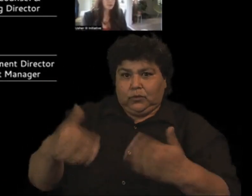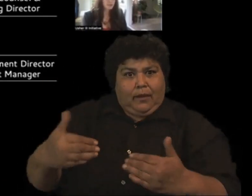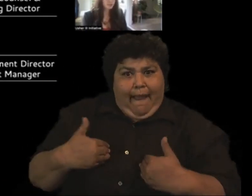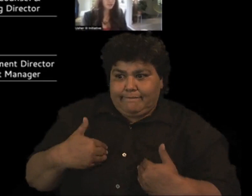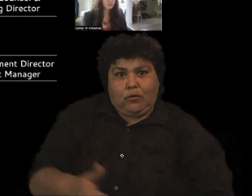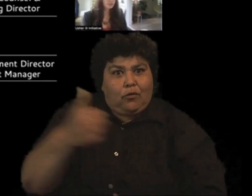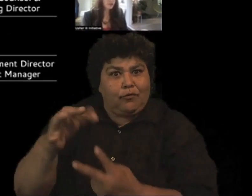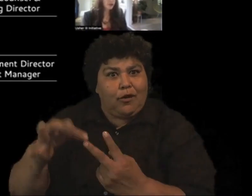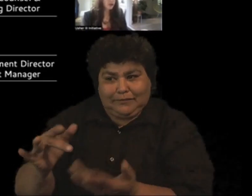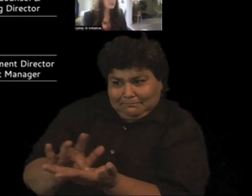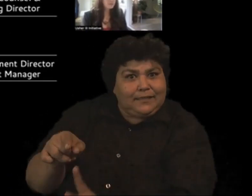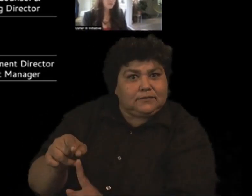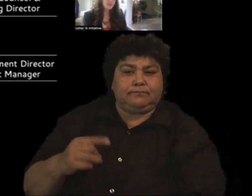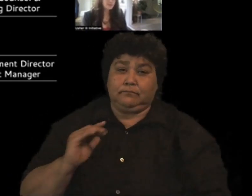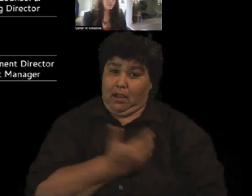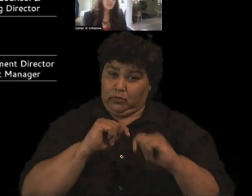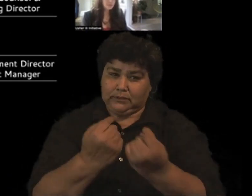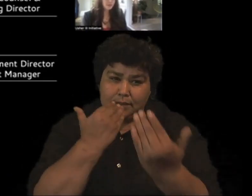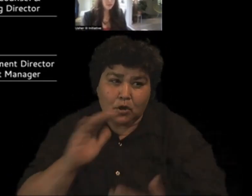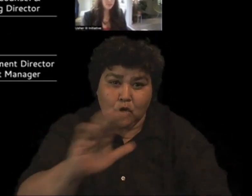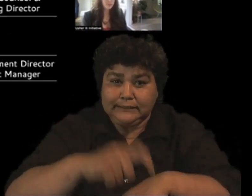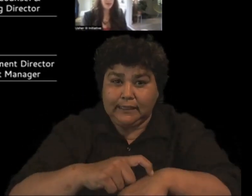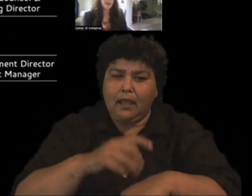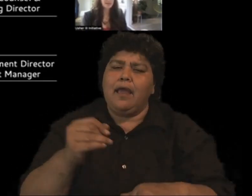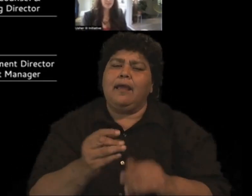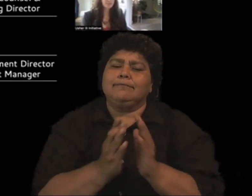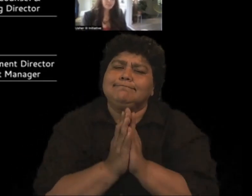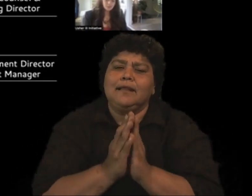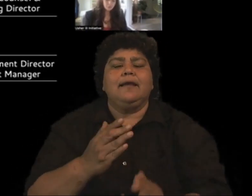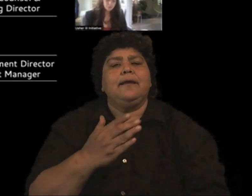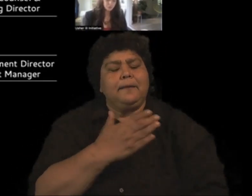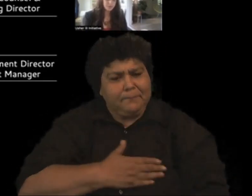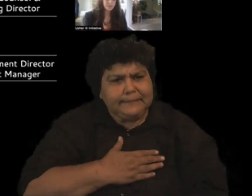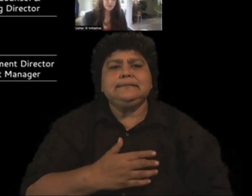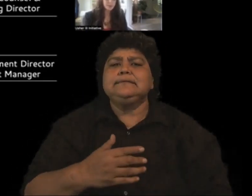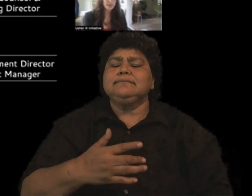option. Our team thanks you for your time and asks that you please feel free to